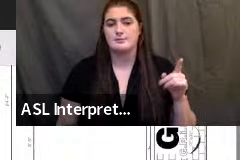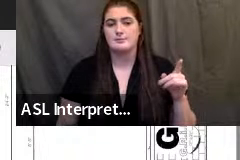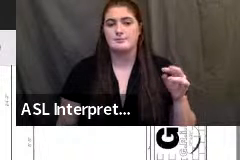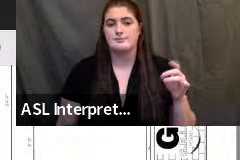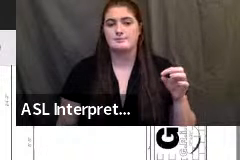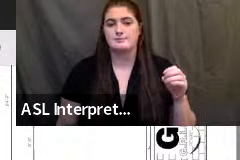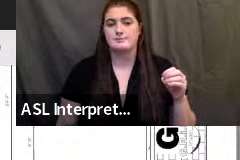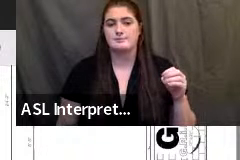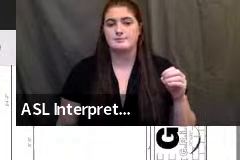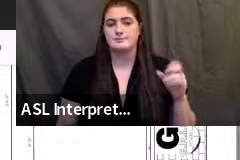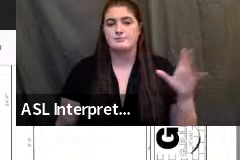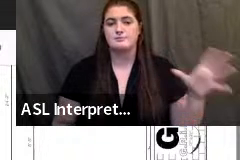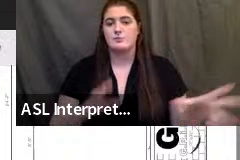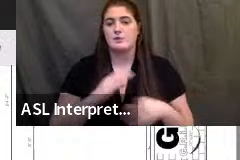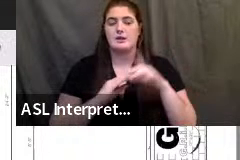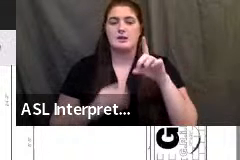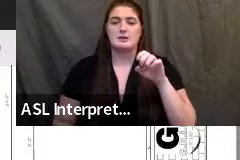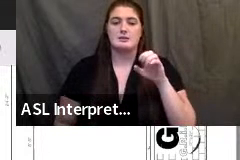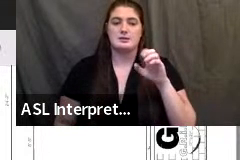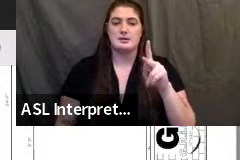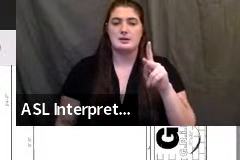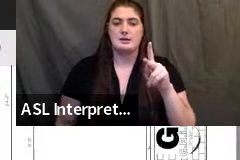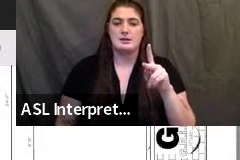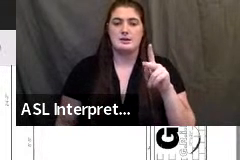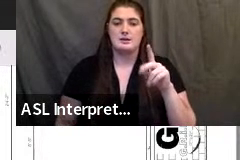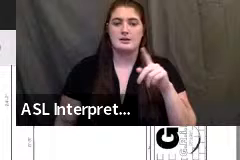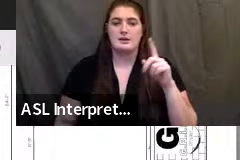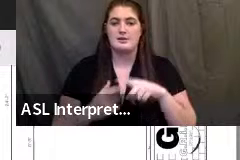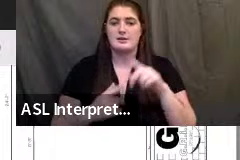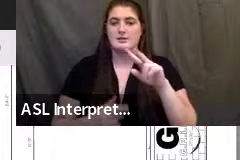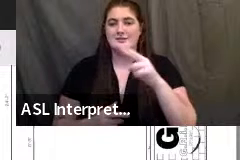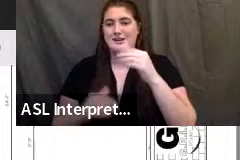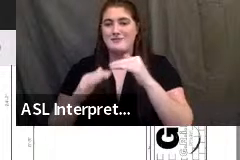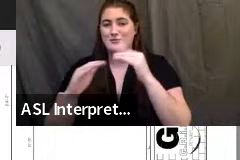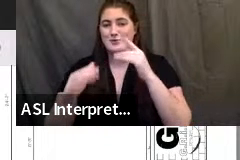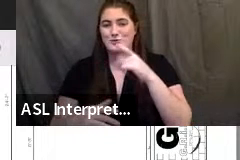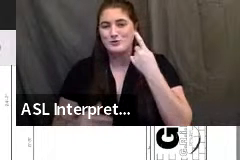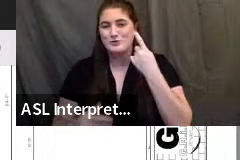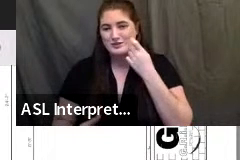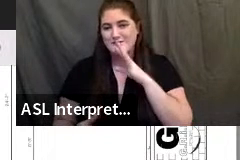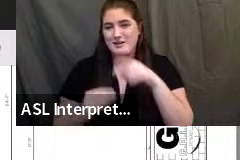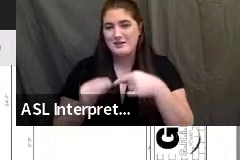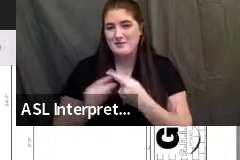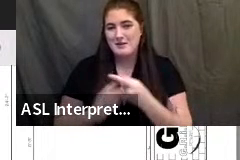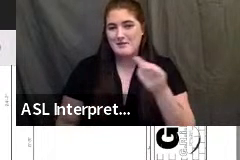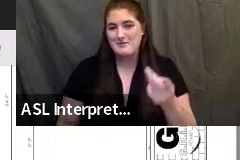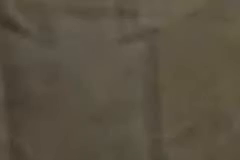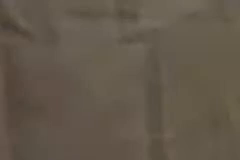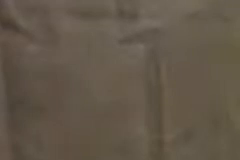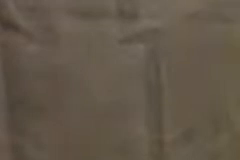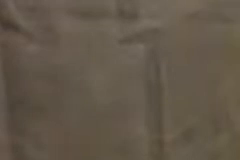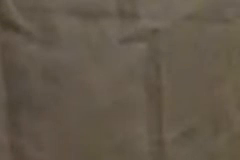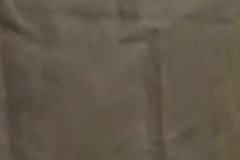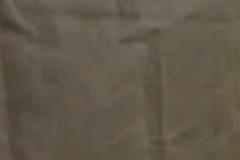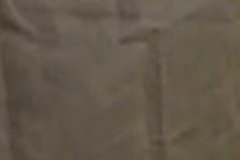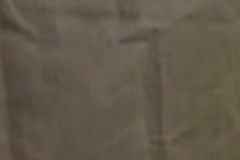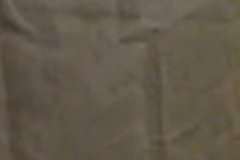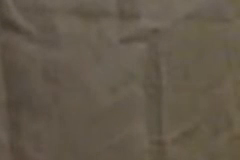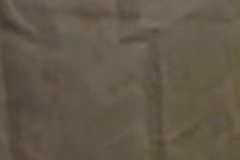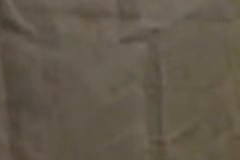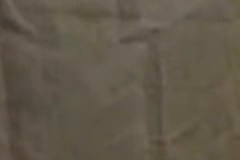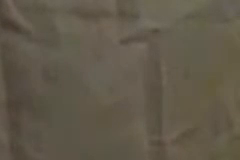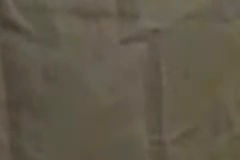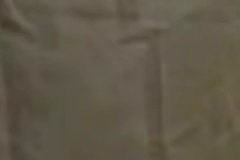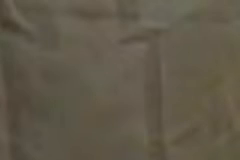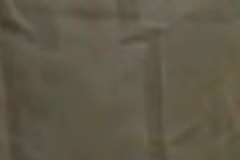Yeah, they're going to put a deck, and then there's your second story you were just talking about. No, I guess that's the current house, actually.